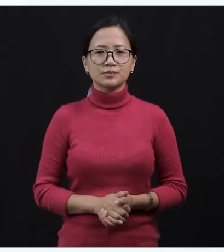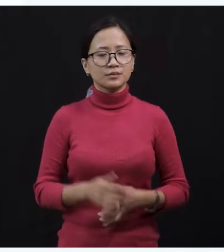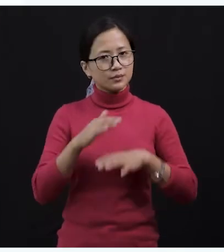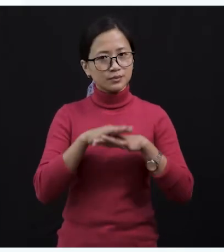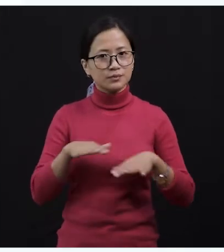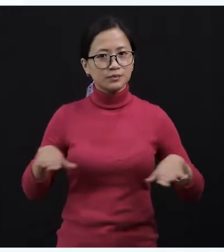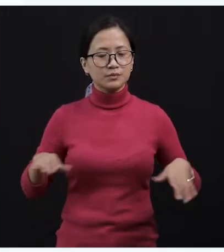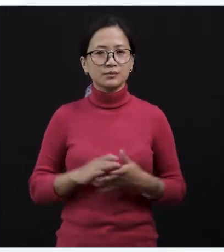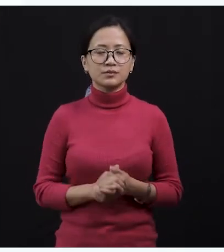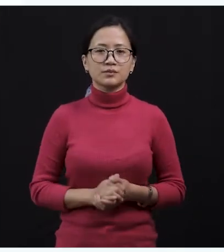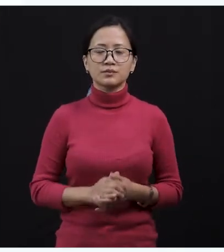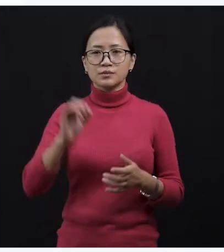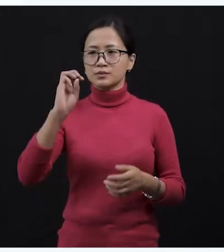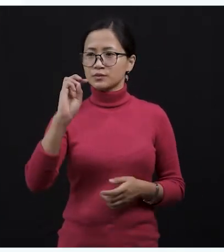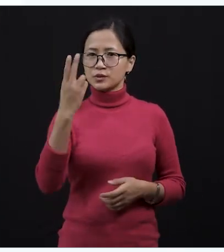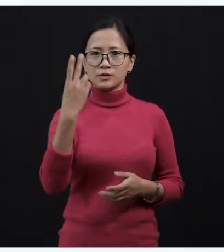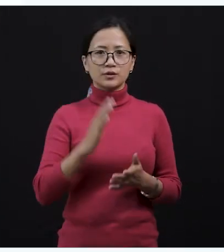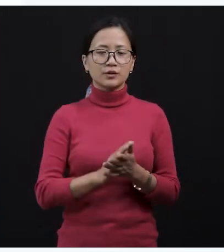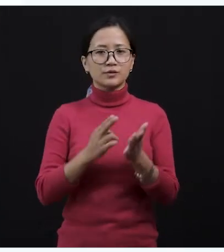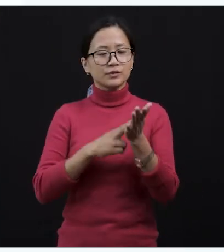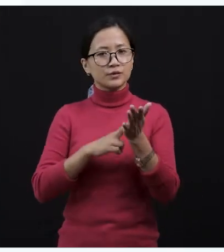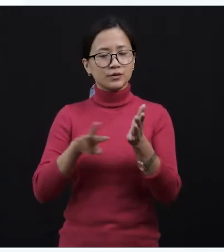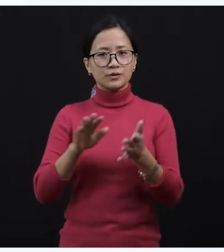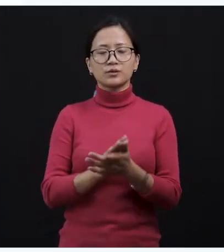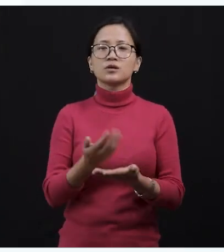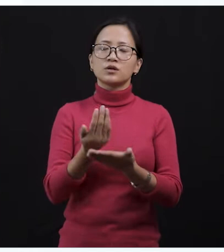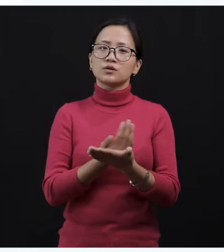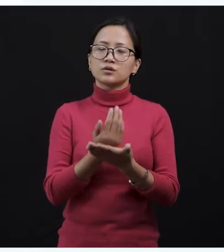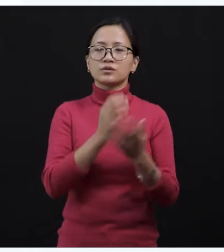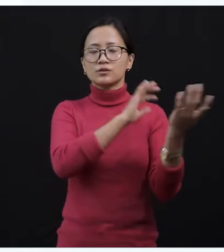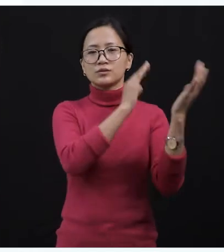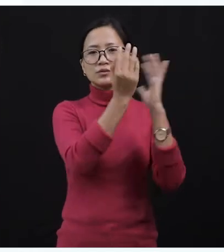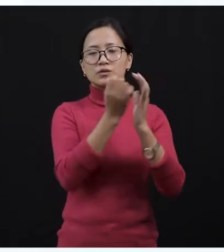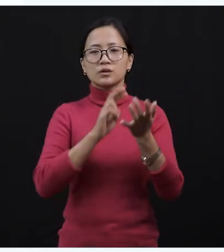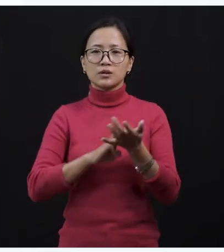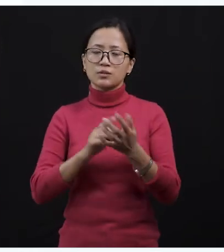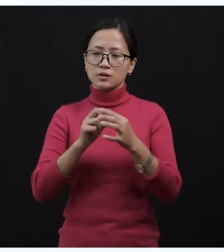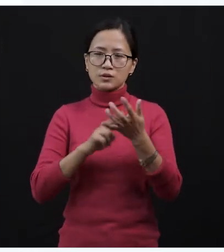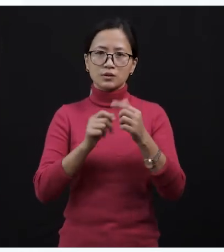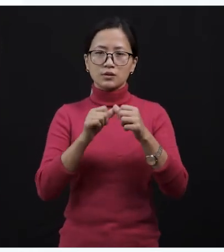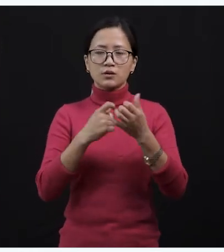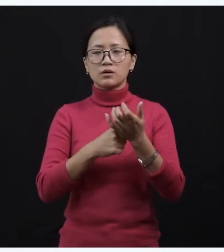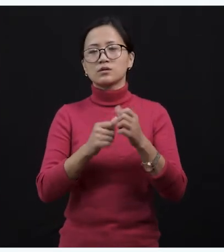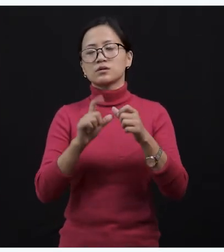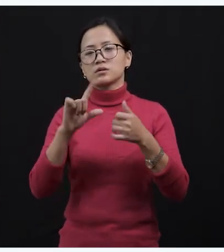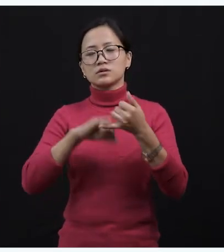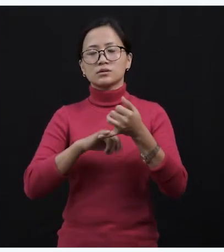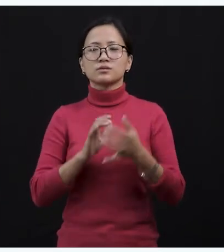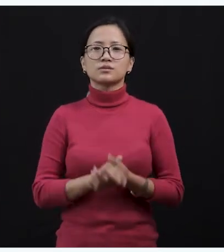So students, the second natural resources of the earth, minerals, I'm sure now we are clear.